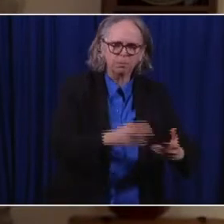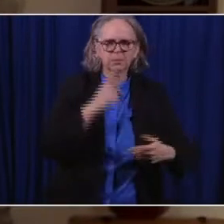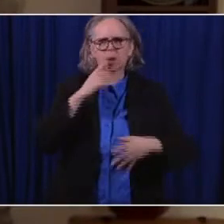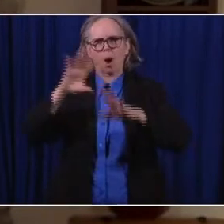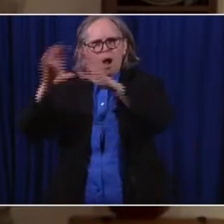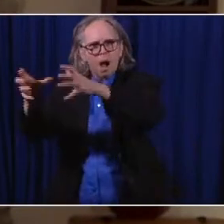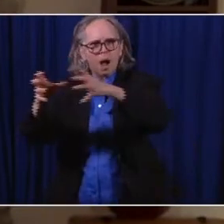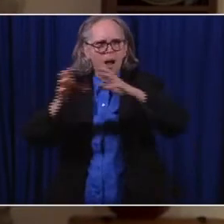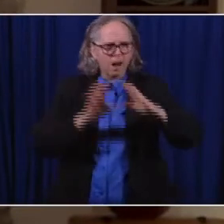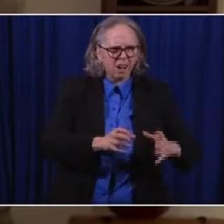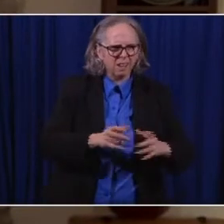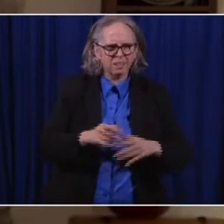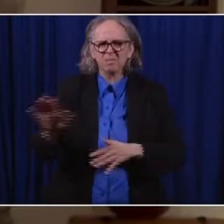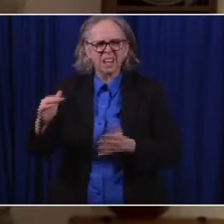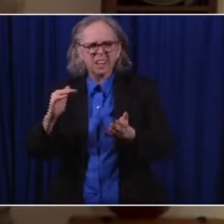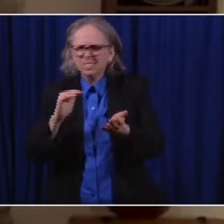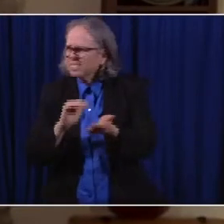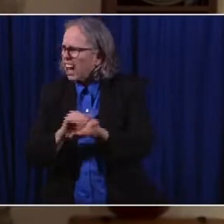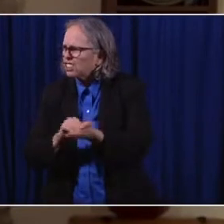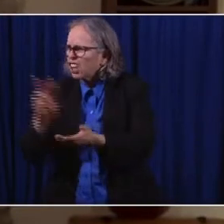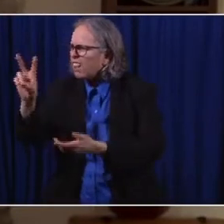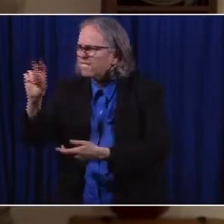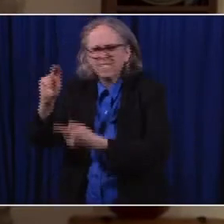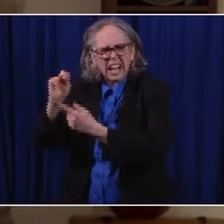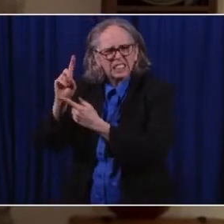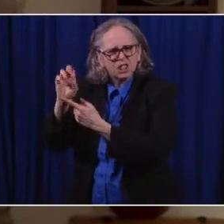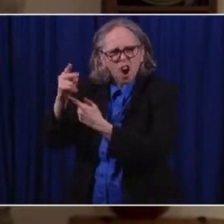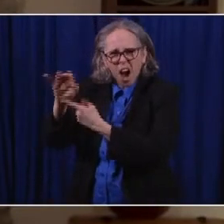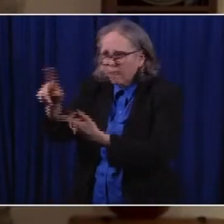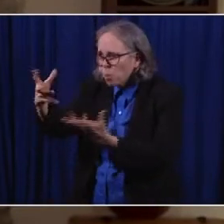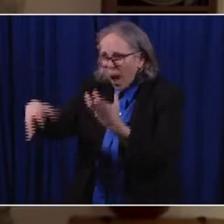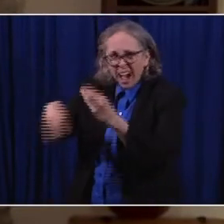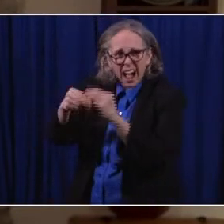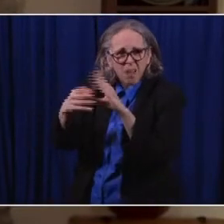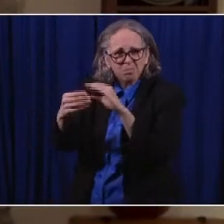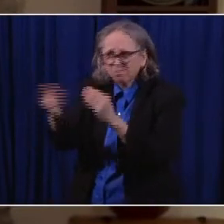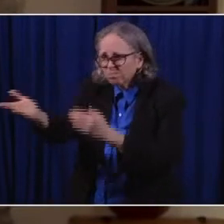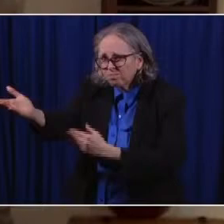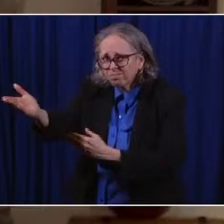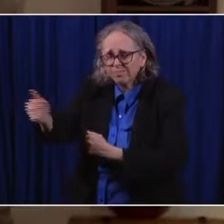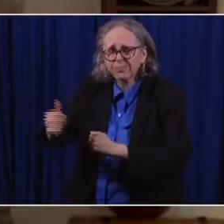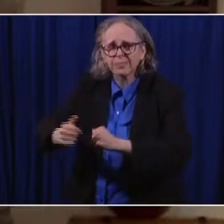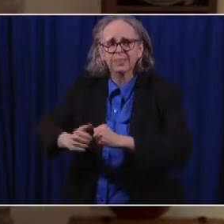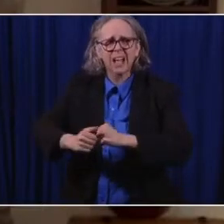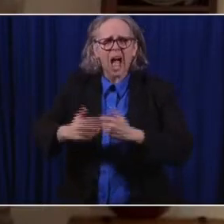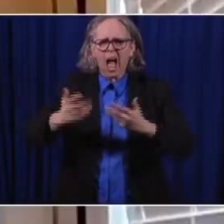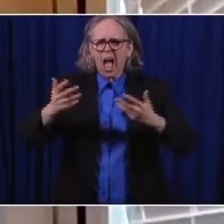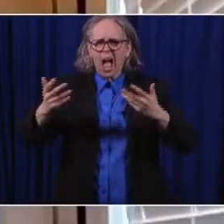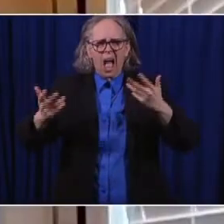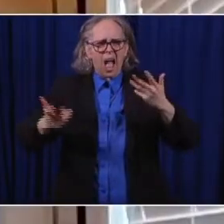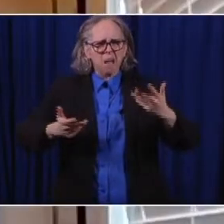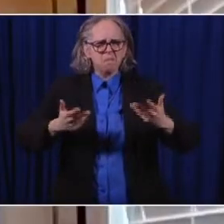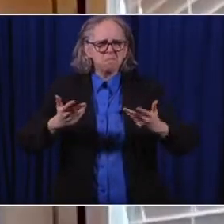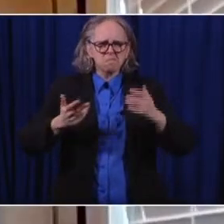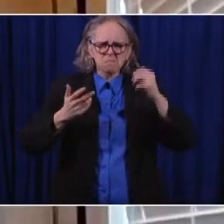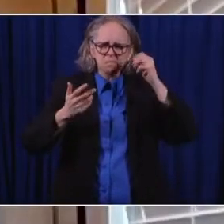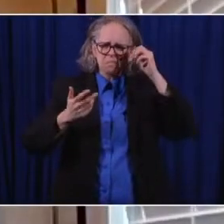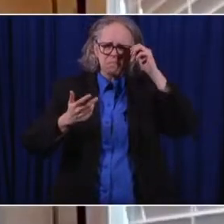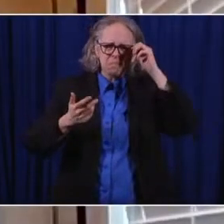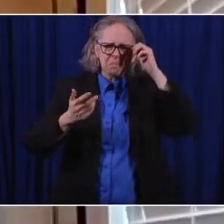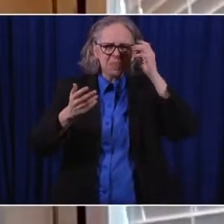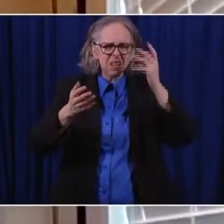you want to answer that? I see you on the screen. Yes, Governor, thank you. The only thing I'd add to the governor's very